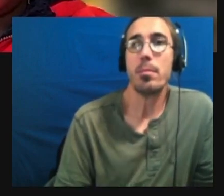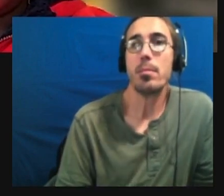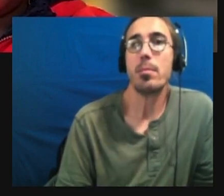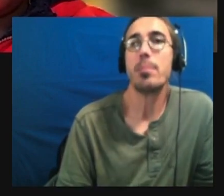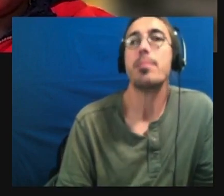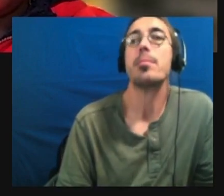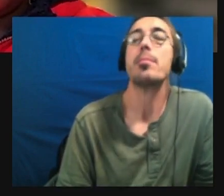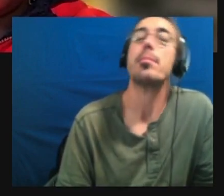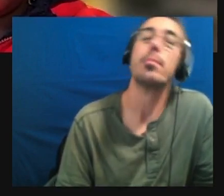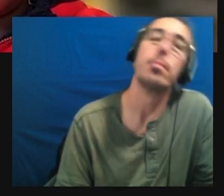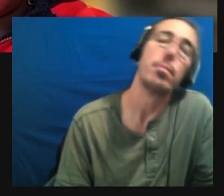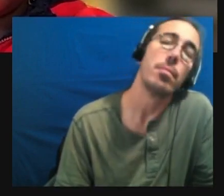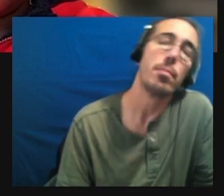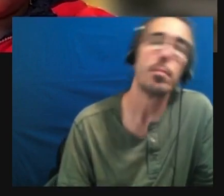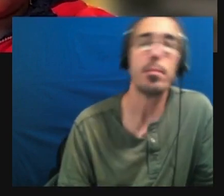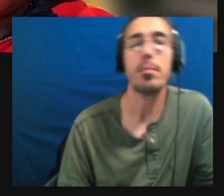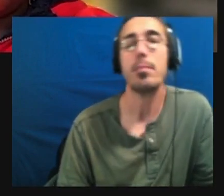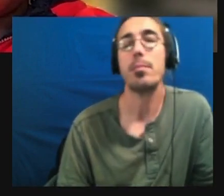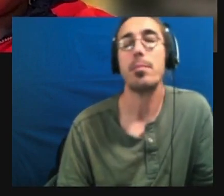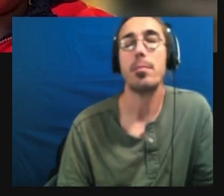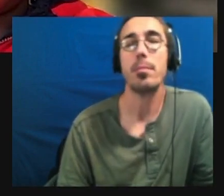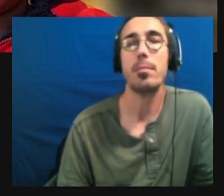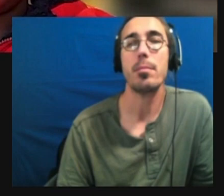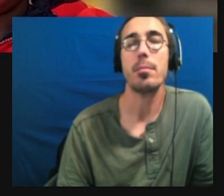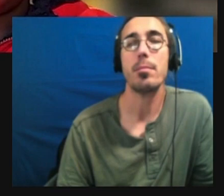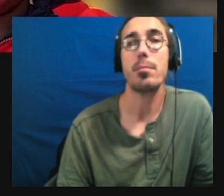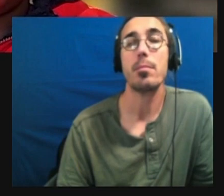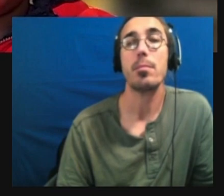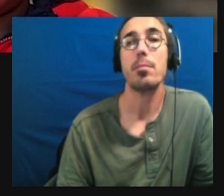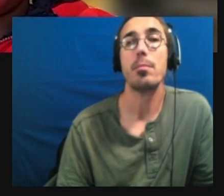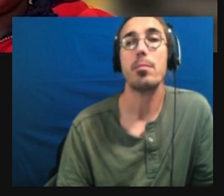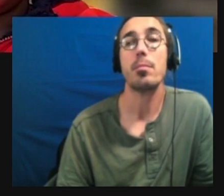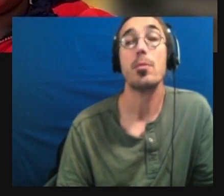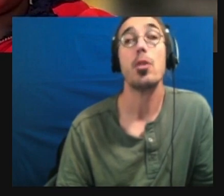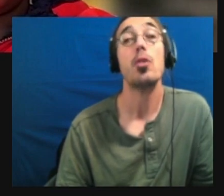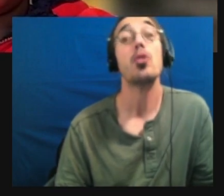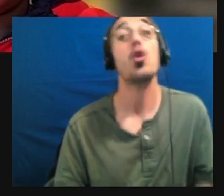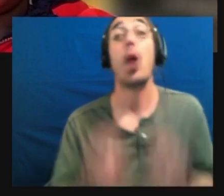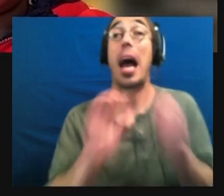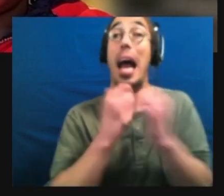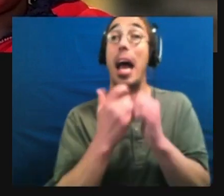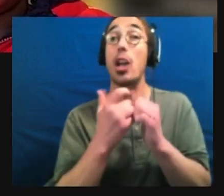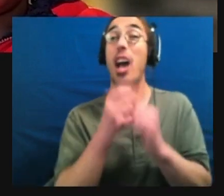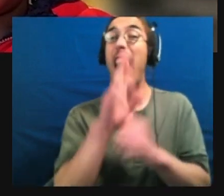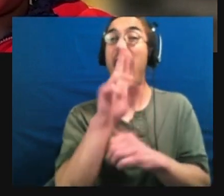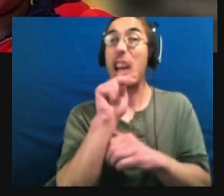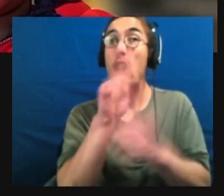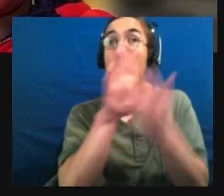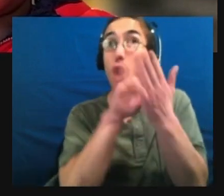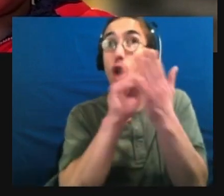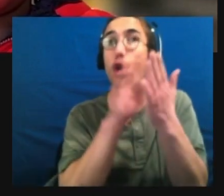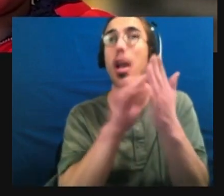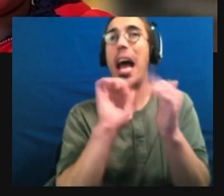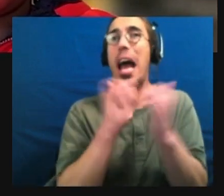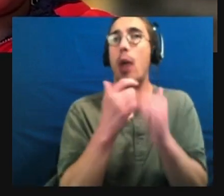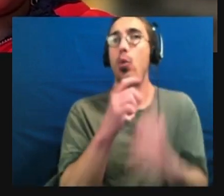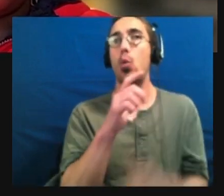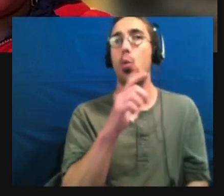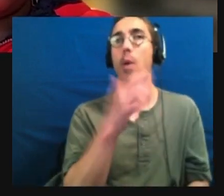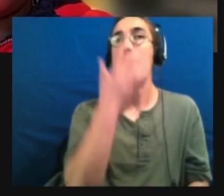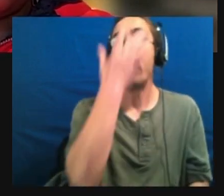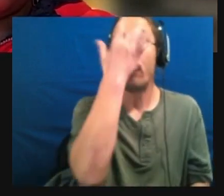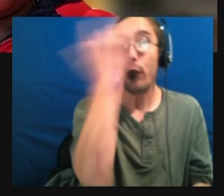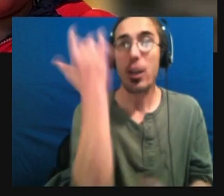So on the question of learning to unmask, so that's what we're